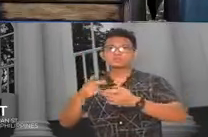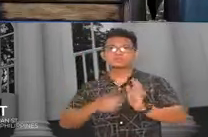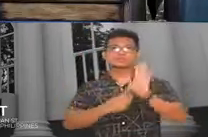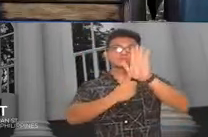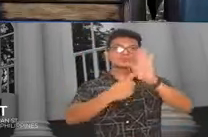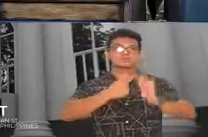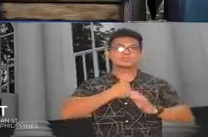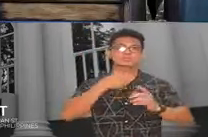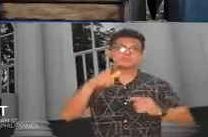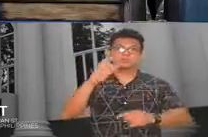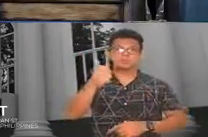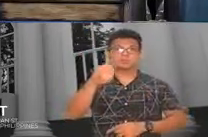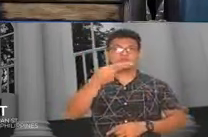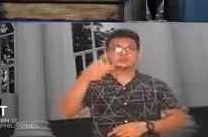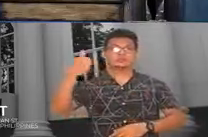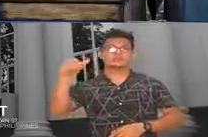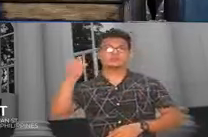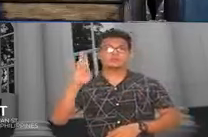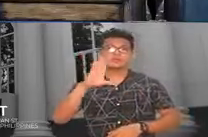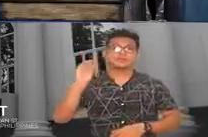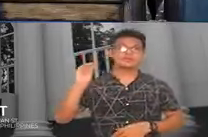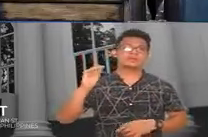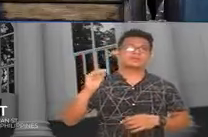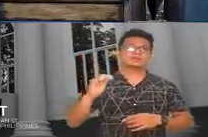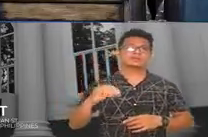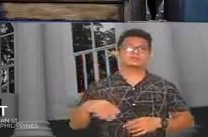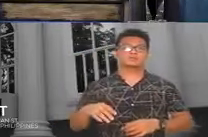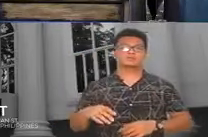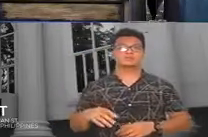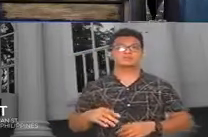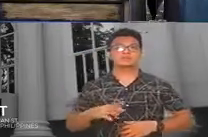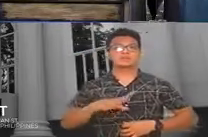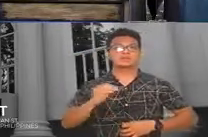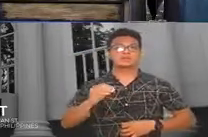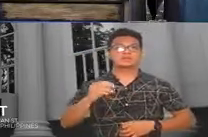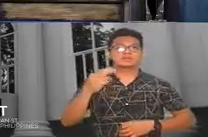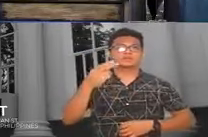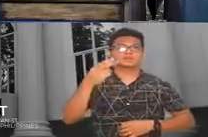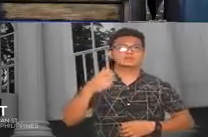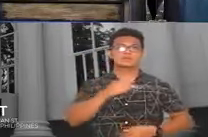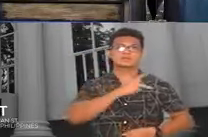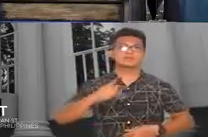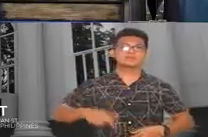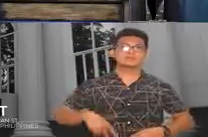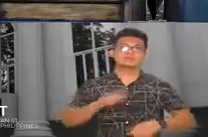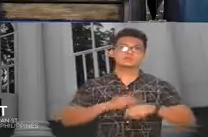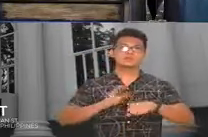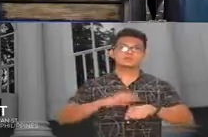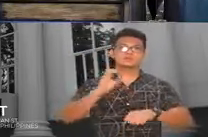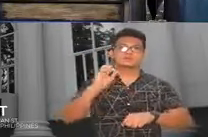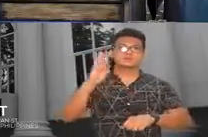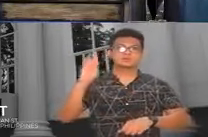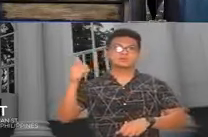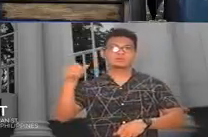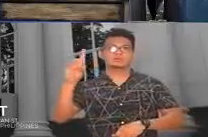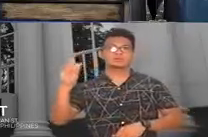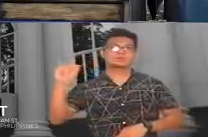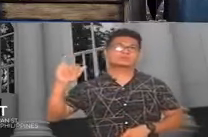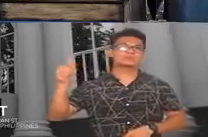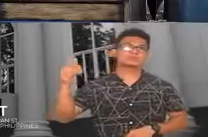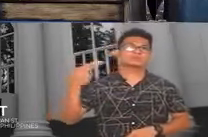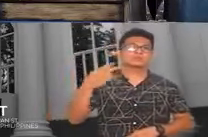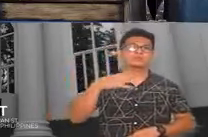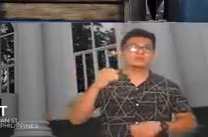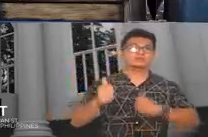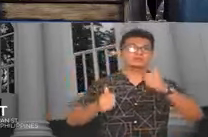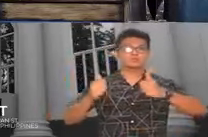was a sore famine in the land of Samaria. And Ahab called Obadiah, which was the governor of his house.